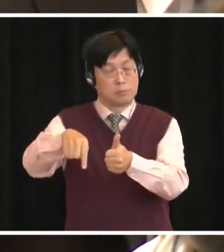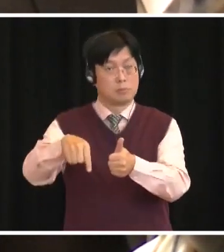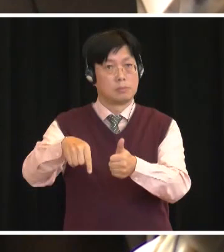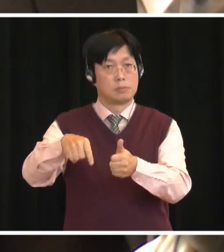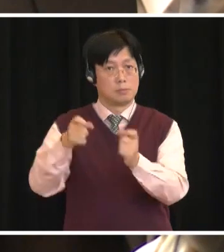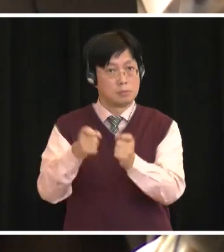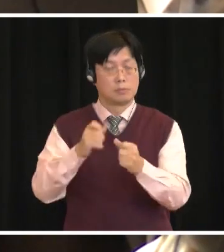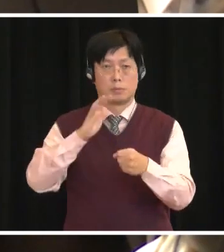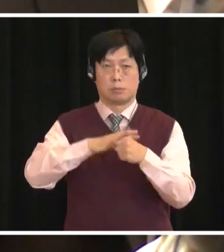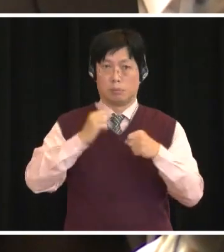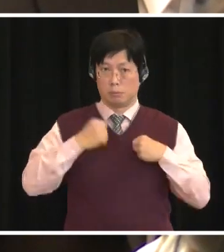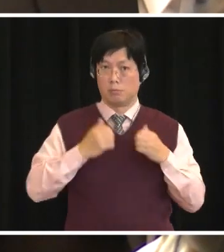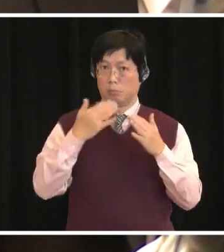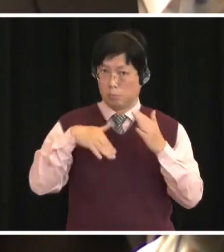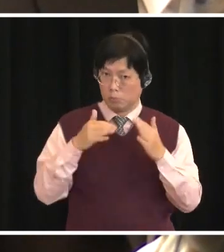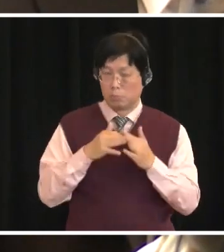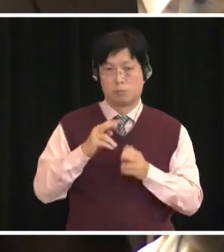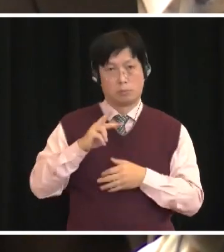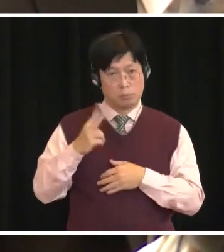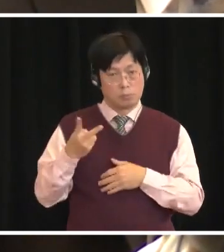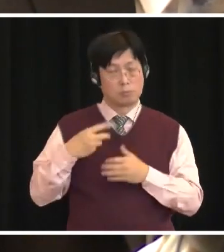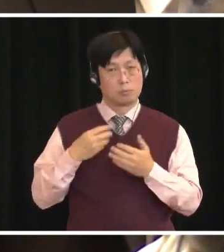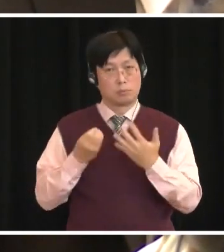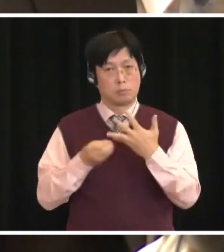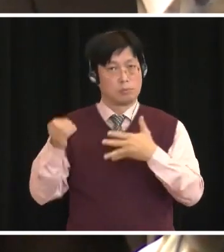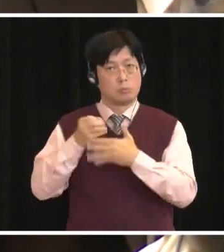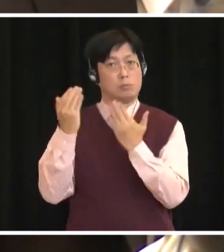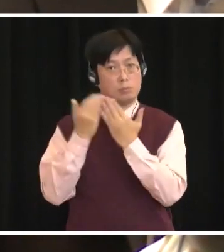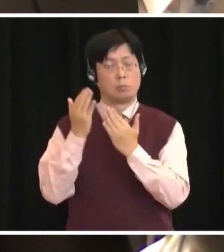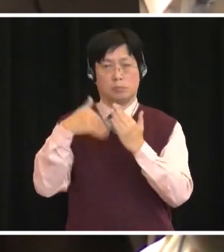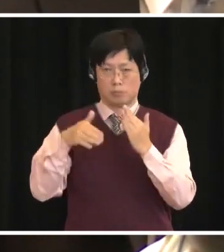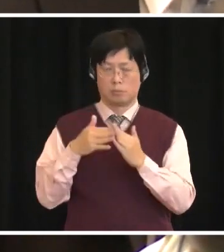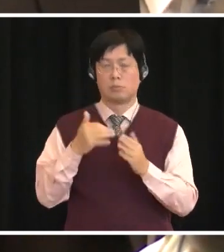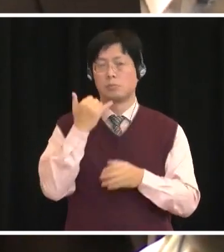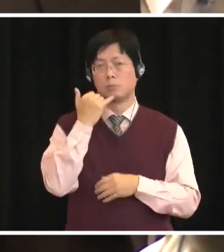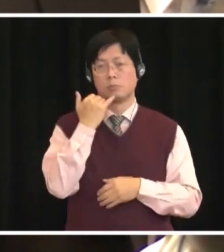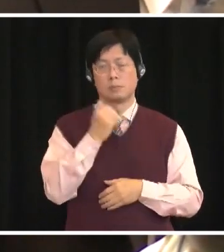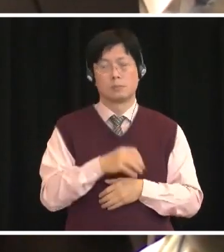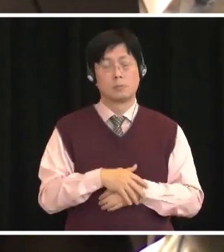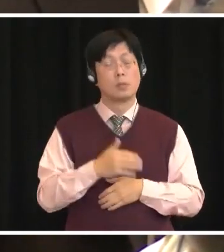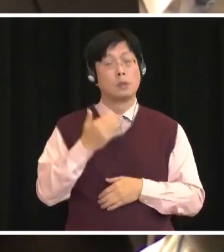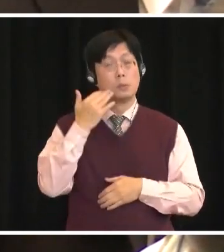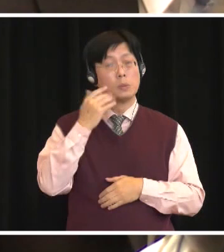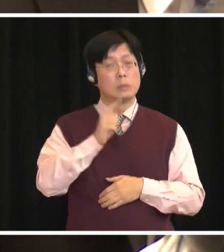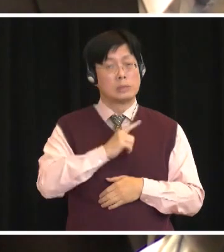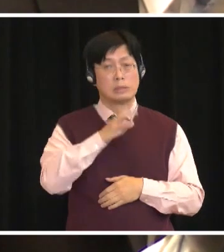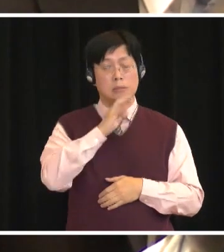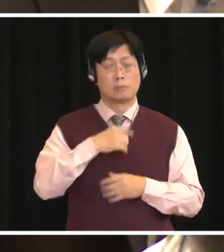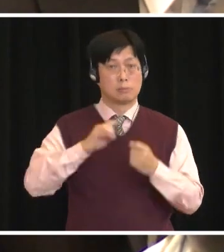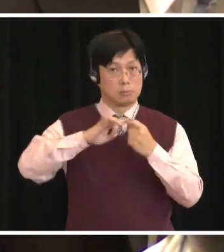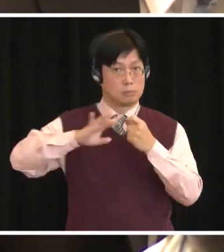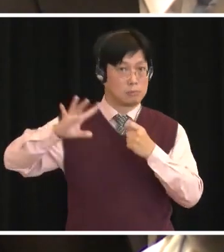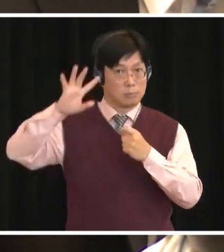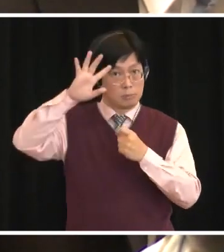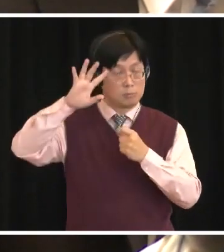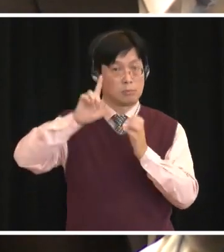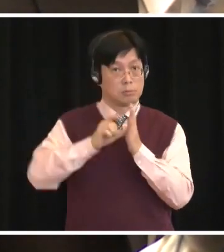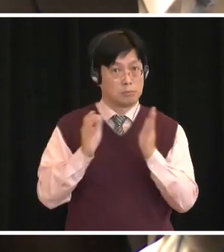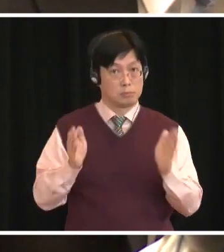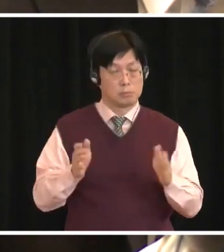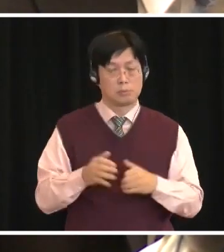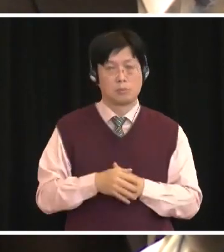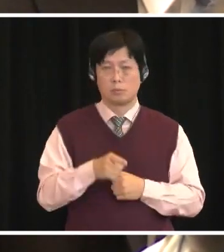or she is over 12 years old, 15 years old, then